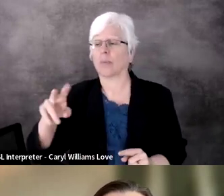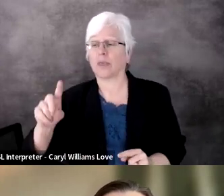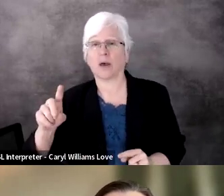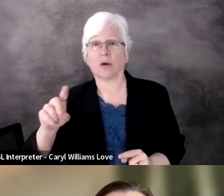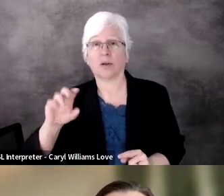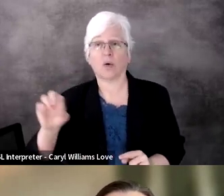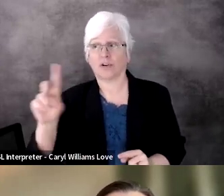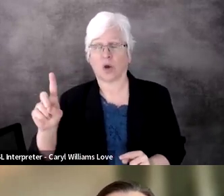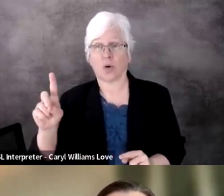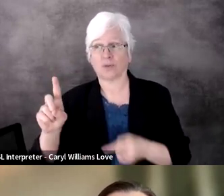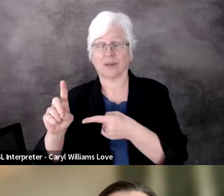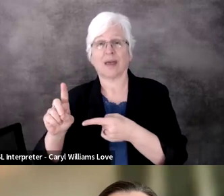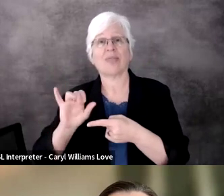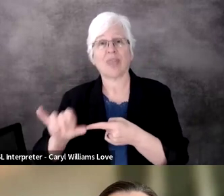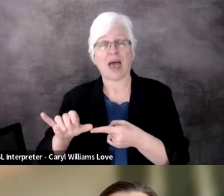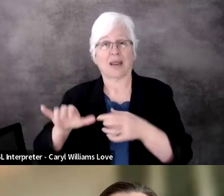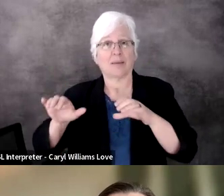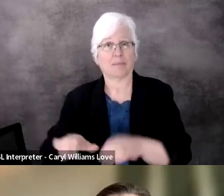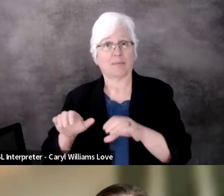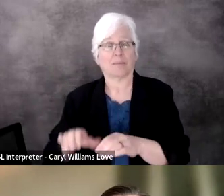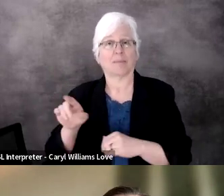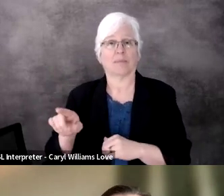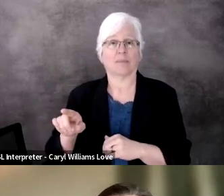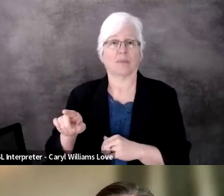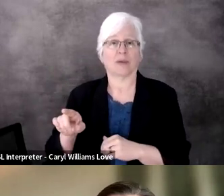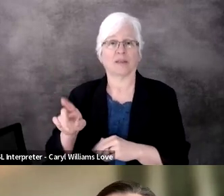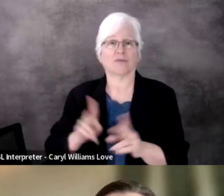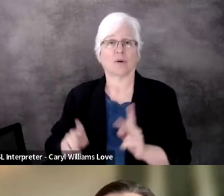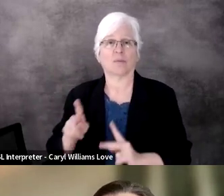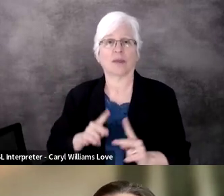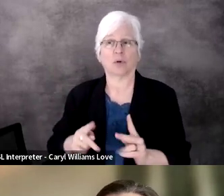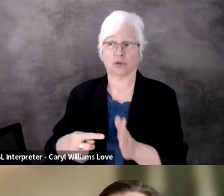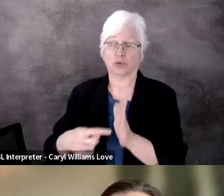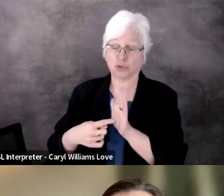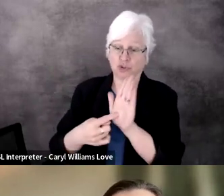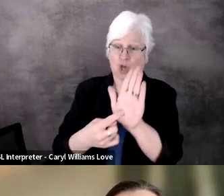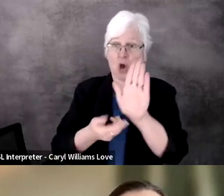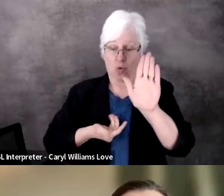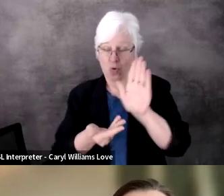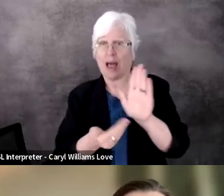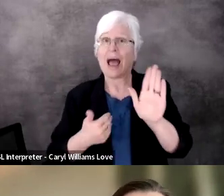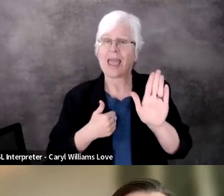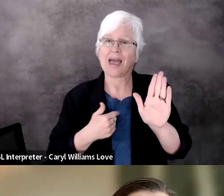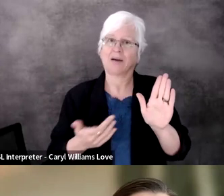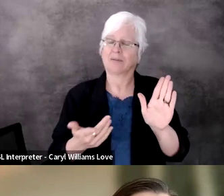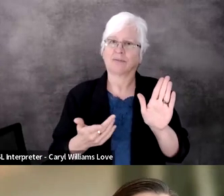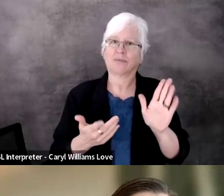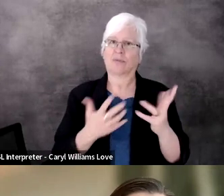often a way of sort of people showing us that they have those comorbidities.